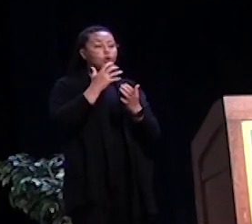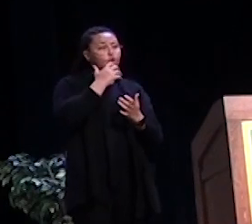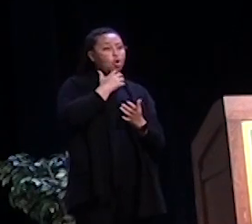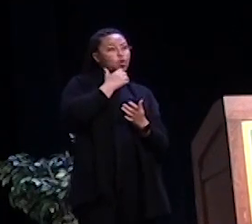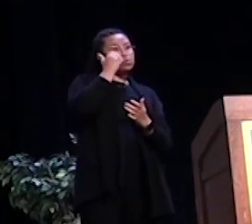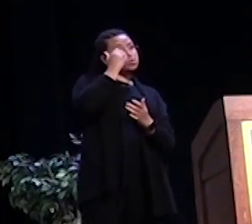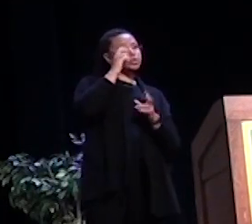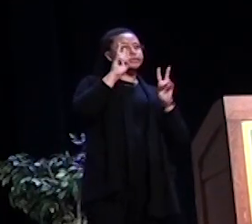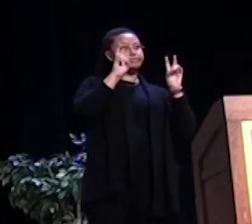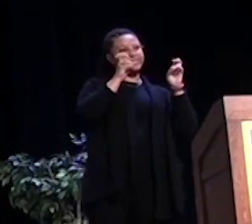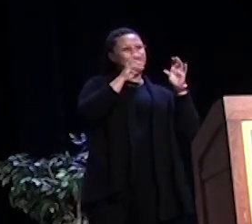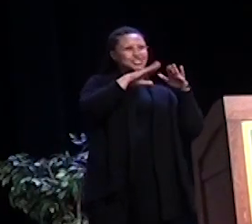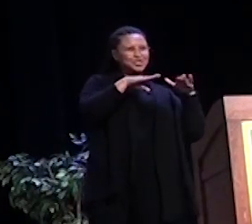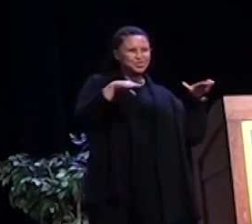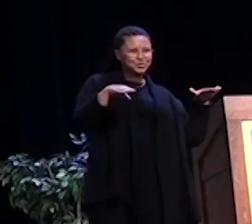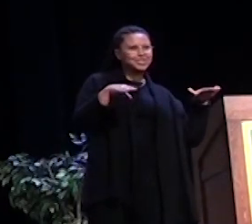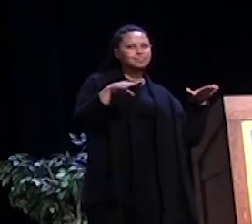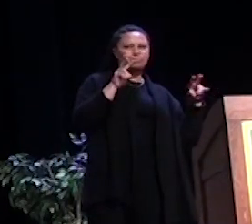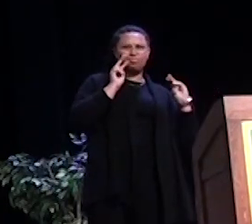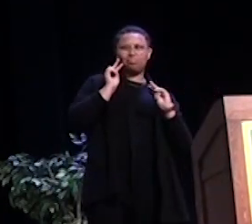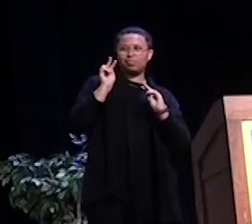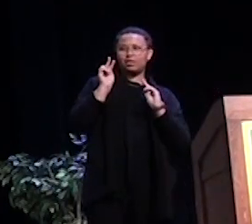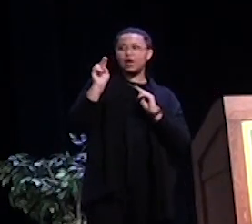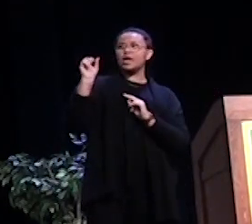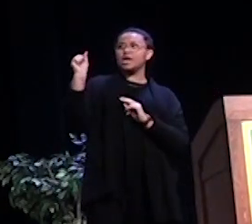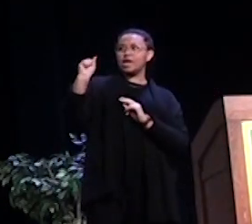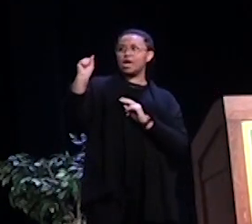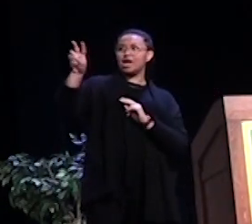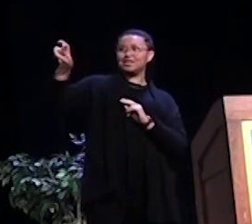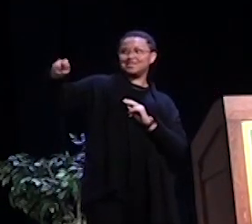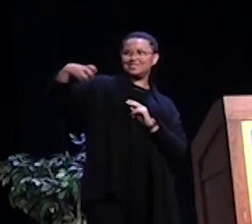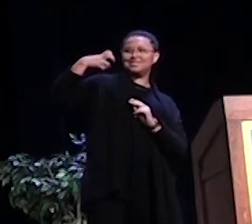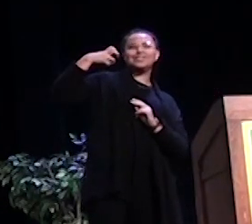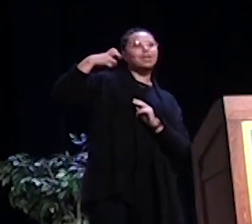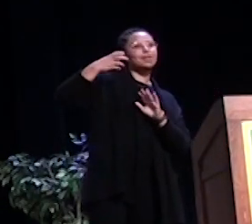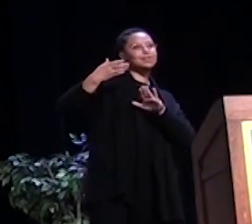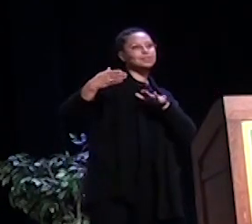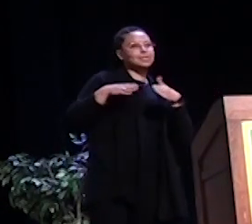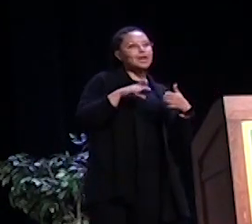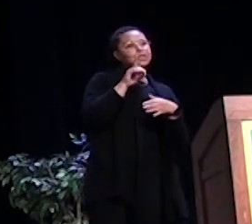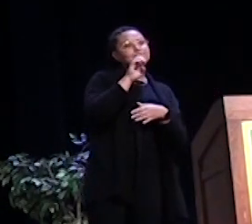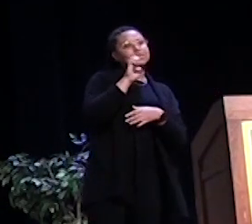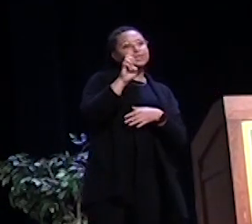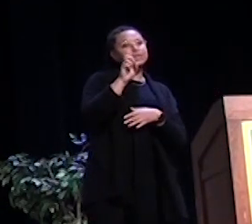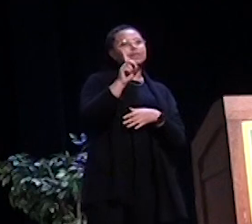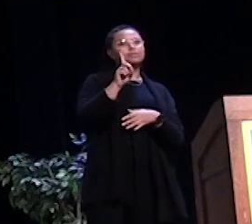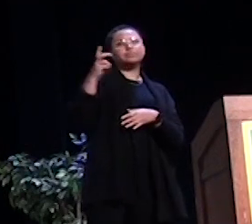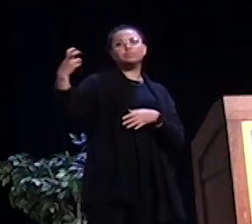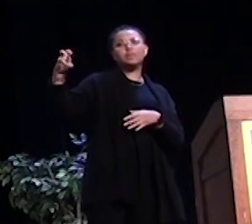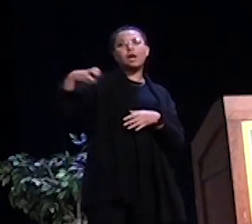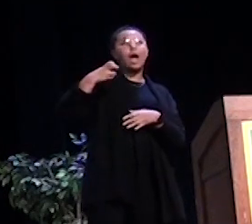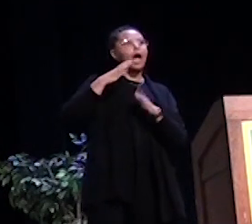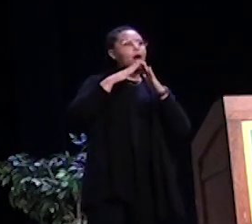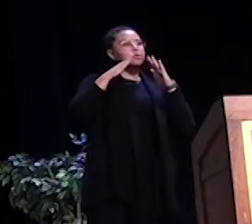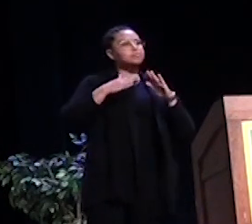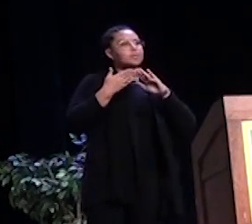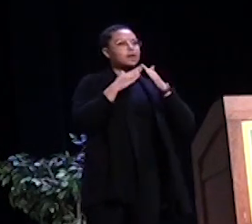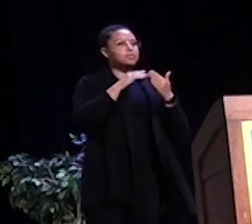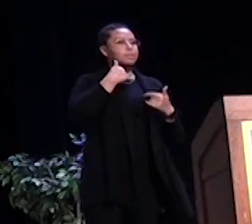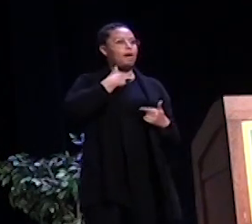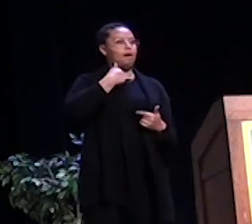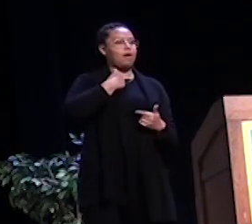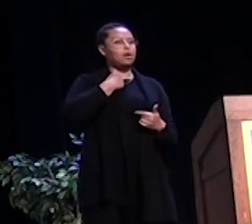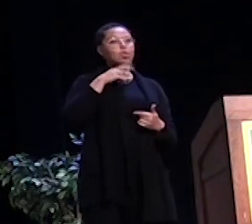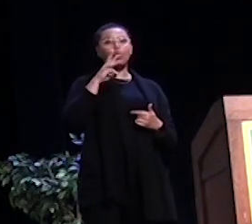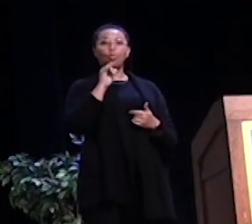children looking at me like, yes, talk about that transfer on death deed. Tell us more about the wills, because there's